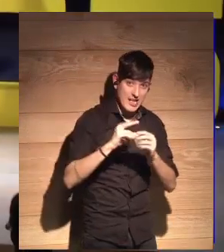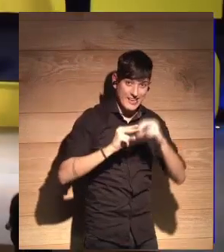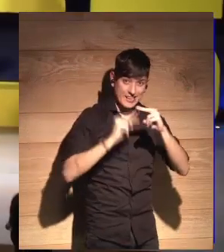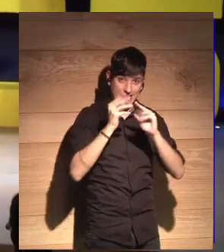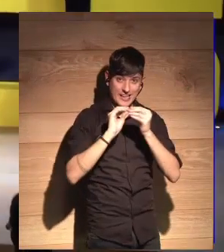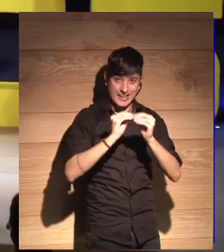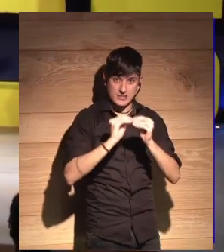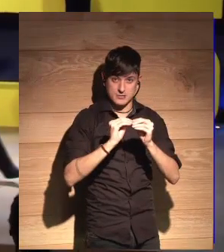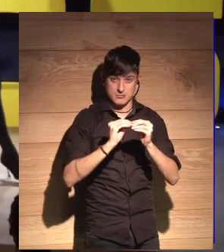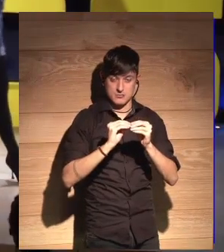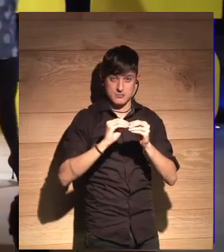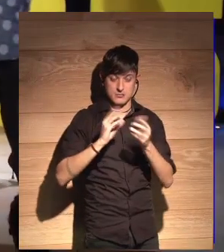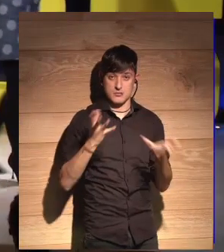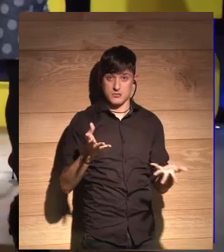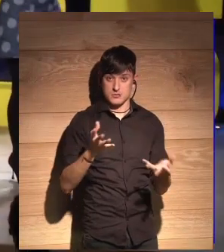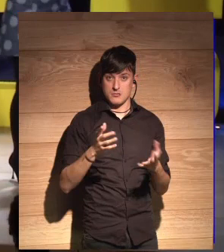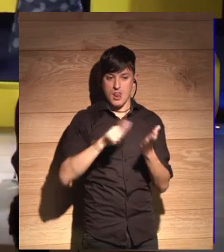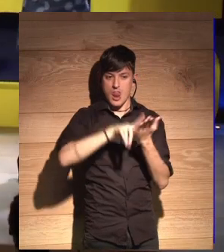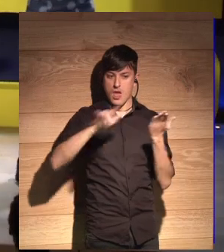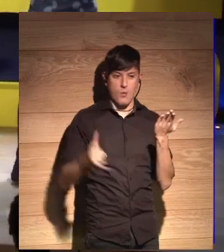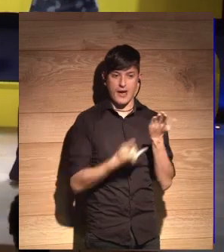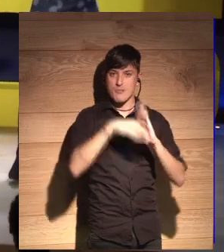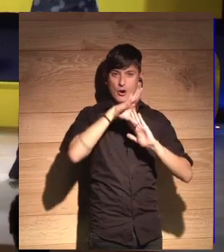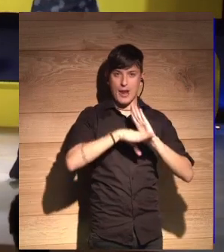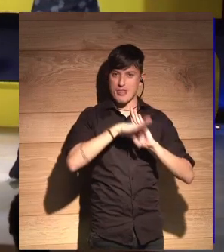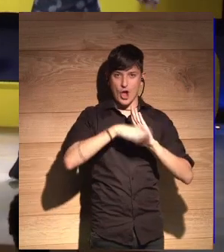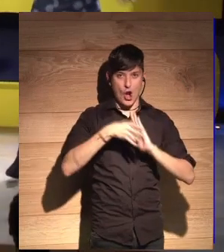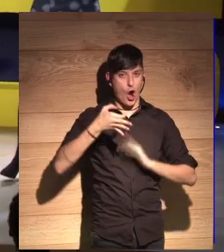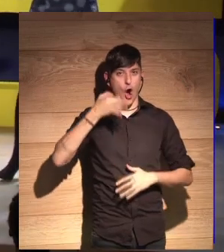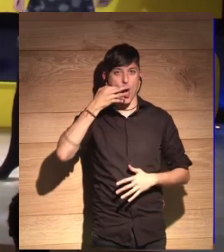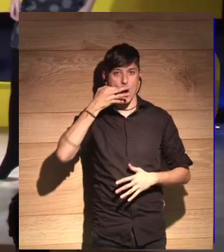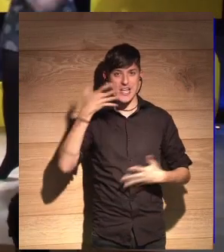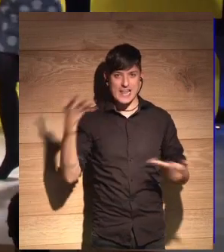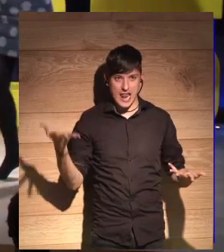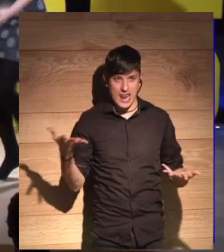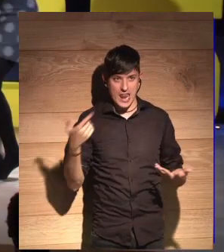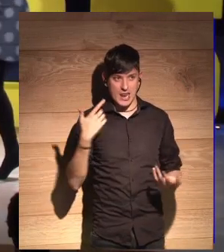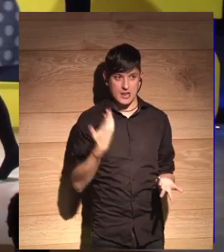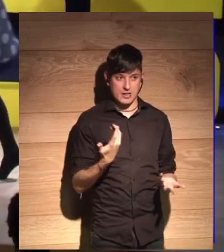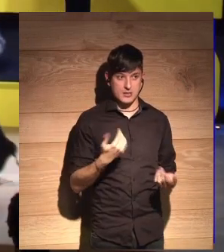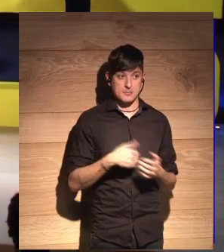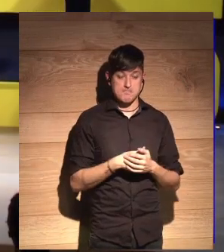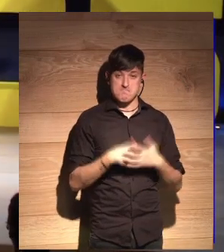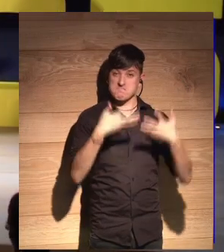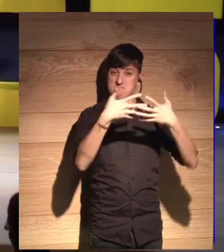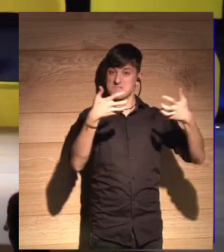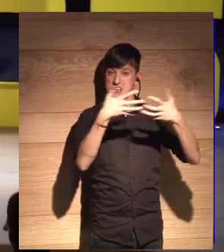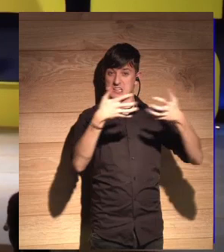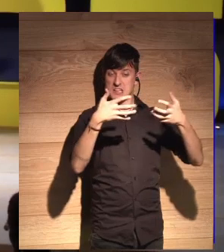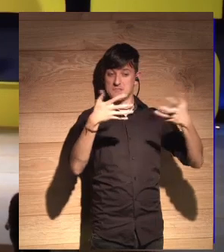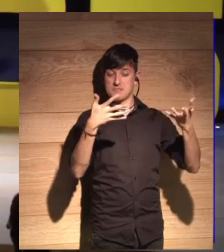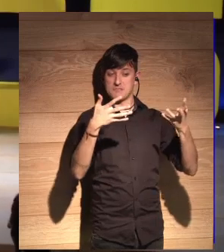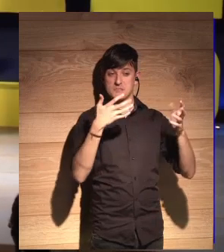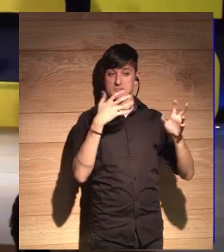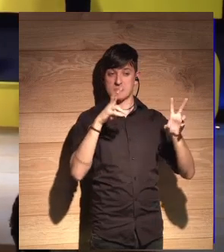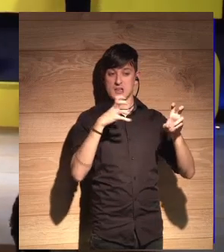programming language. So whenever I see these quotes, usually from companies that are excited to sell chips, they